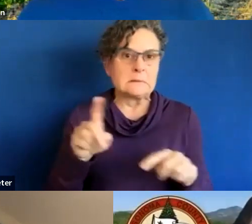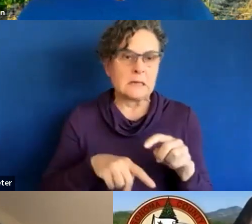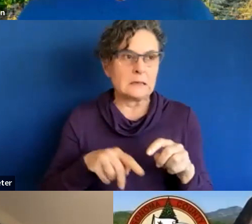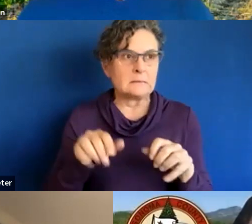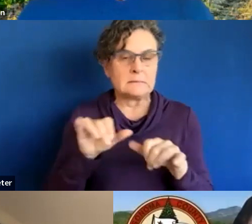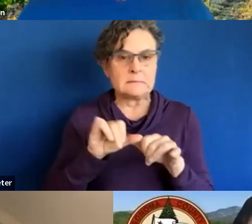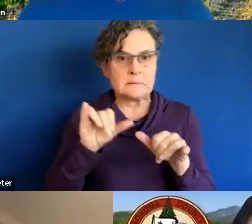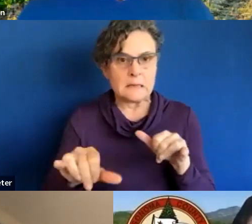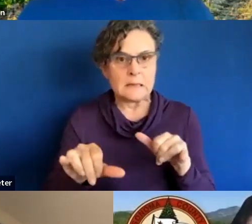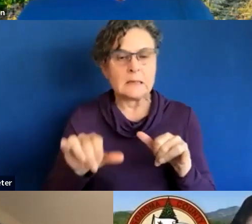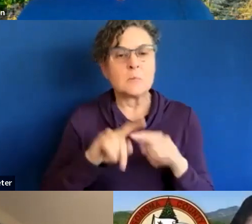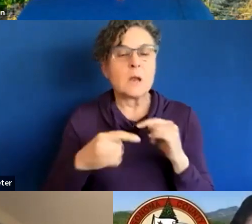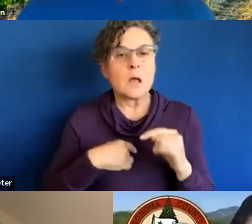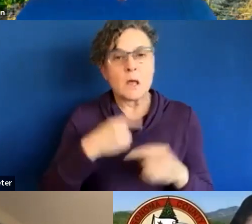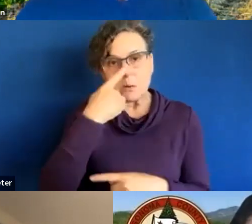a few more questions, Paul.